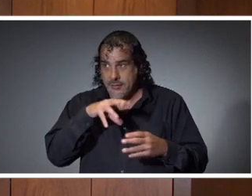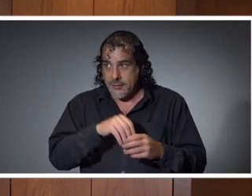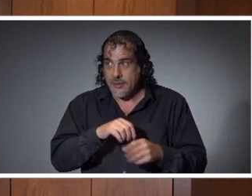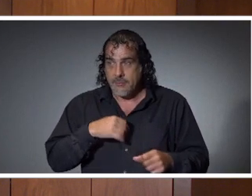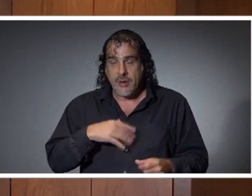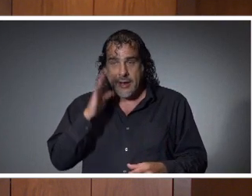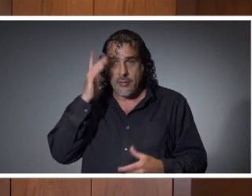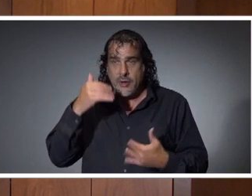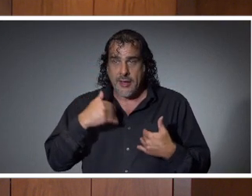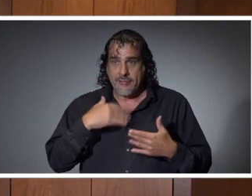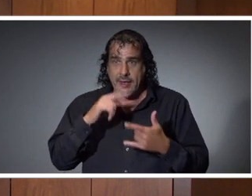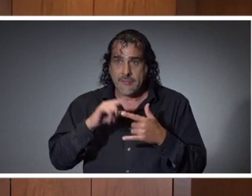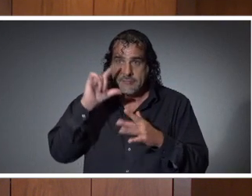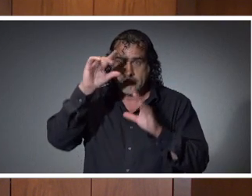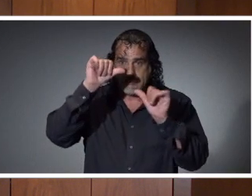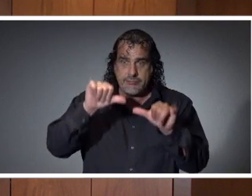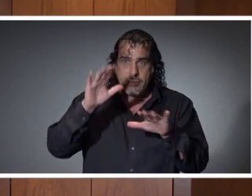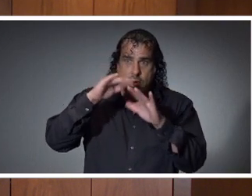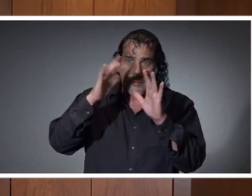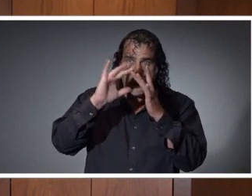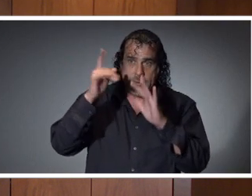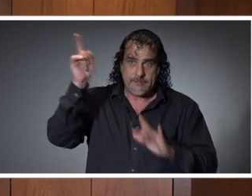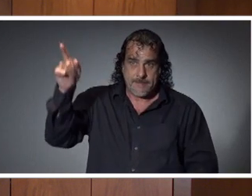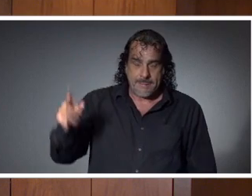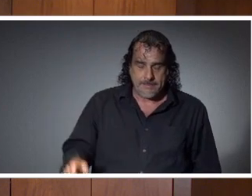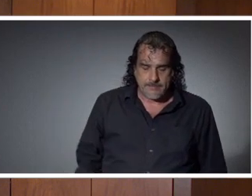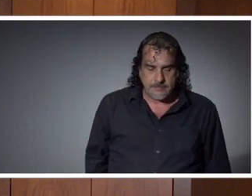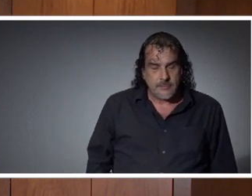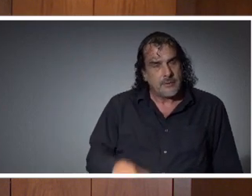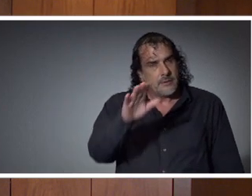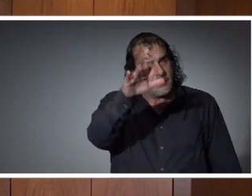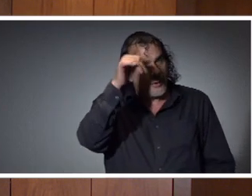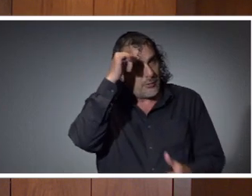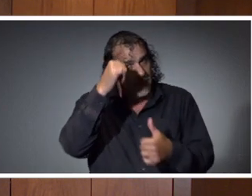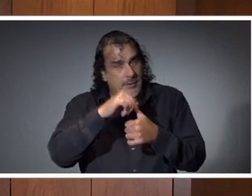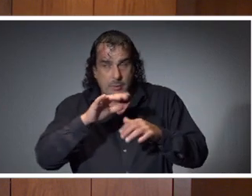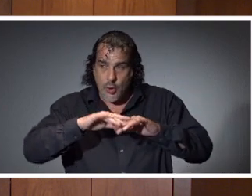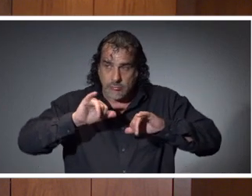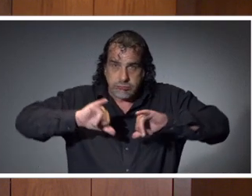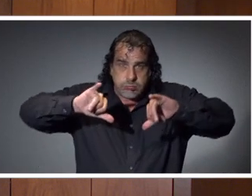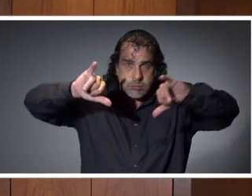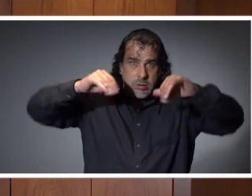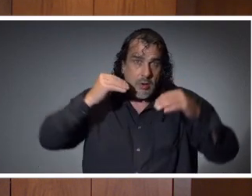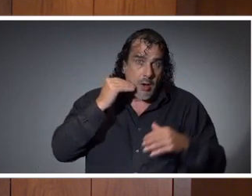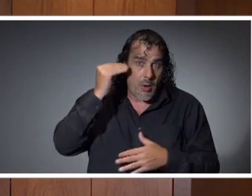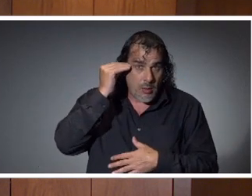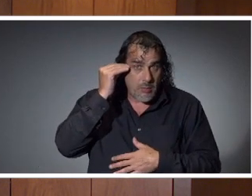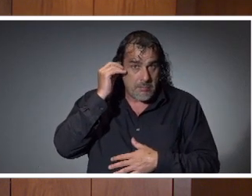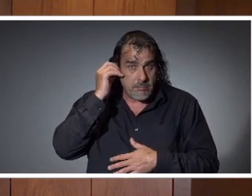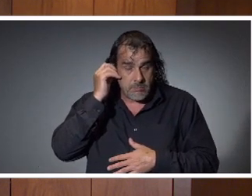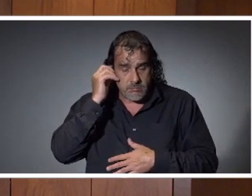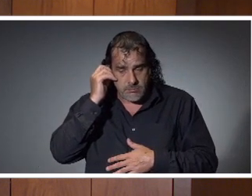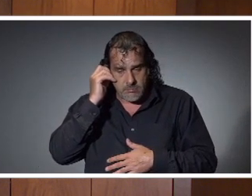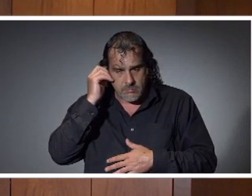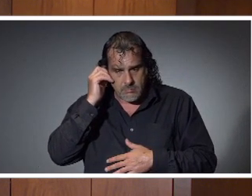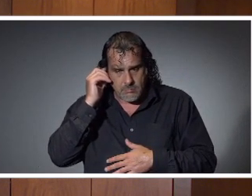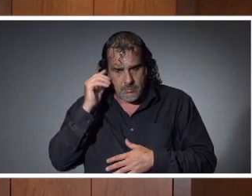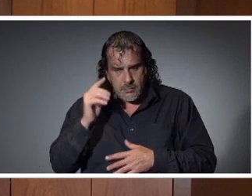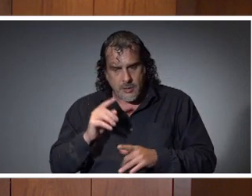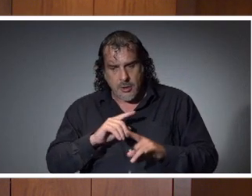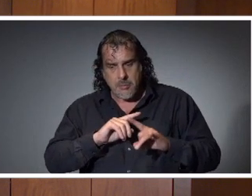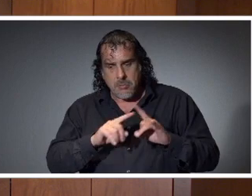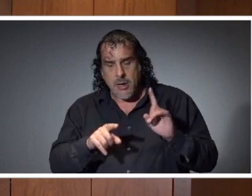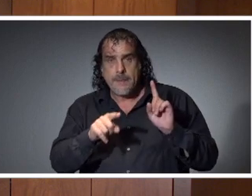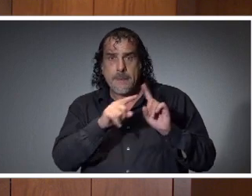that when we post it. And keep in mind, particularly on the quarantining, but also, I guess, the total number of positive cases will